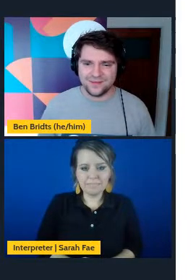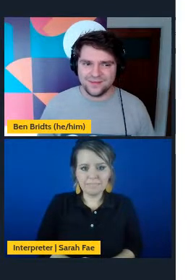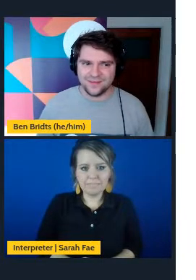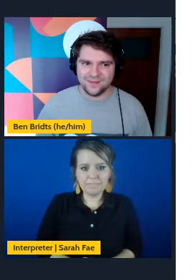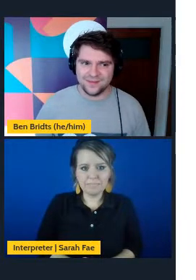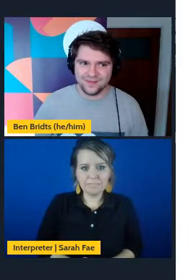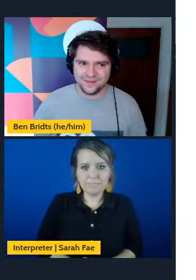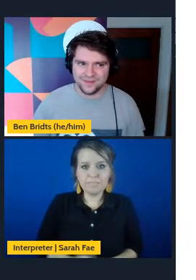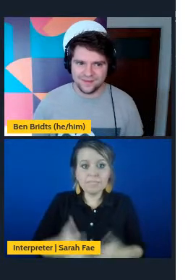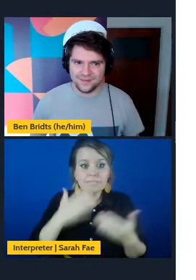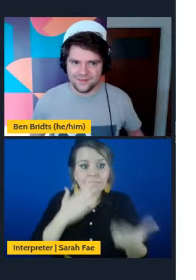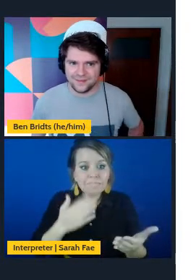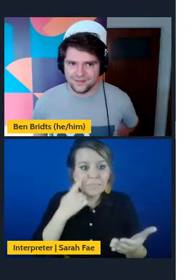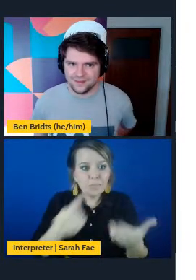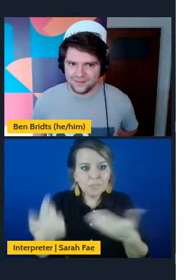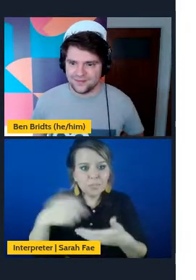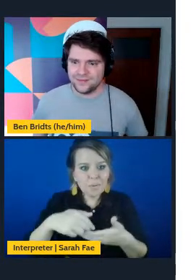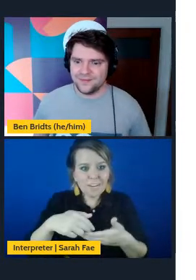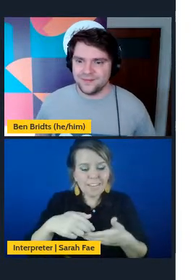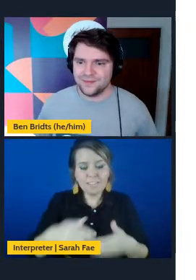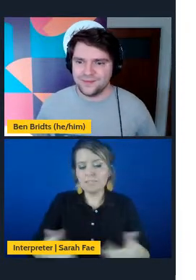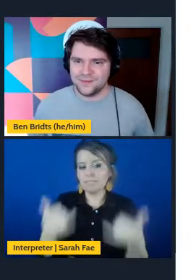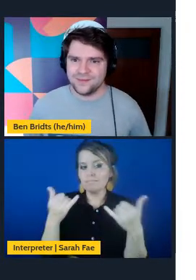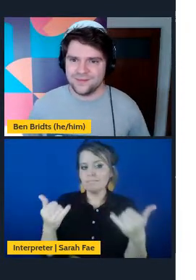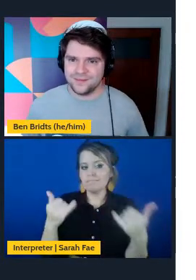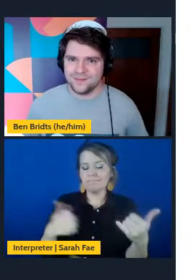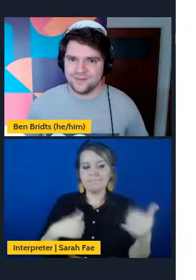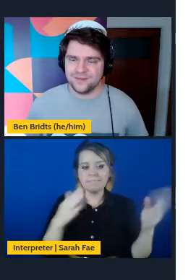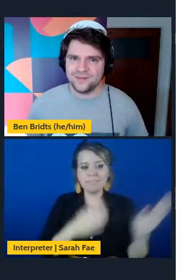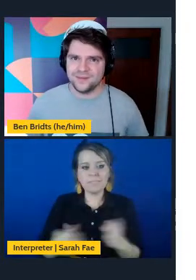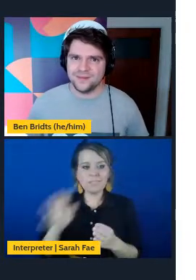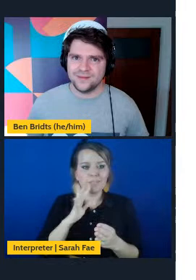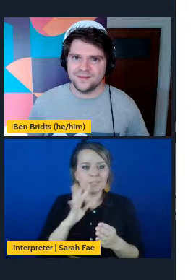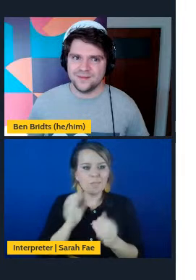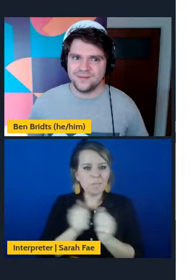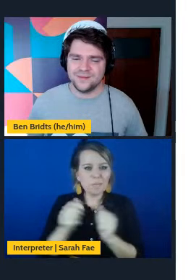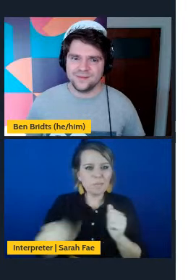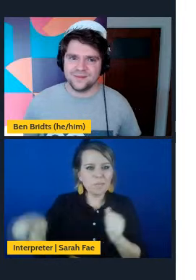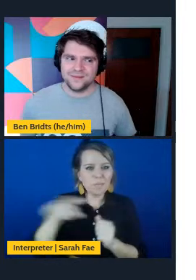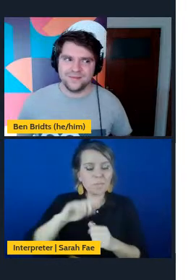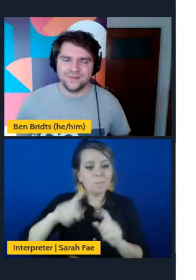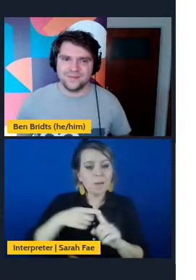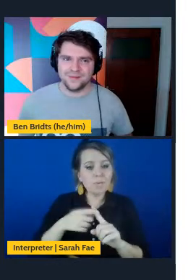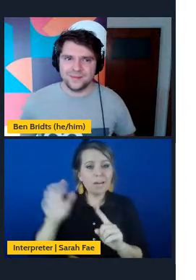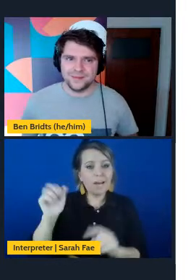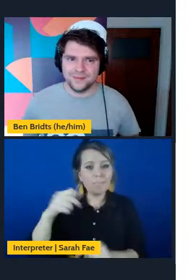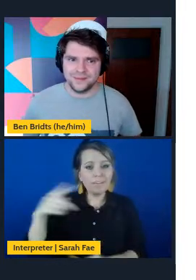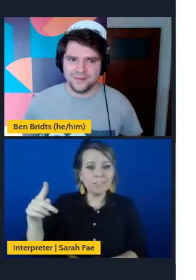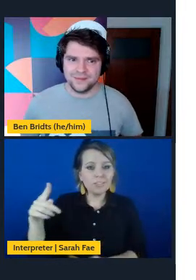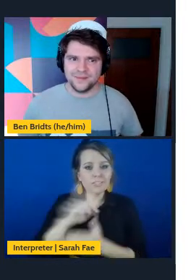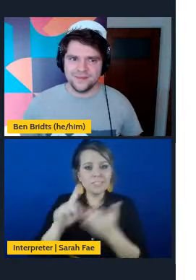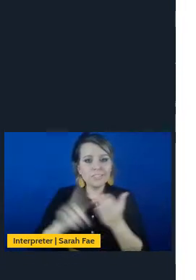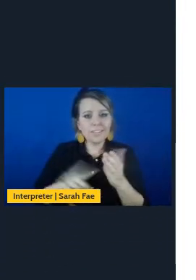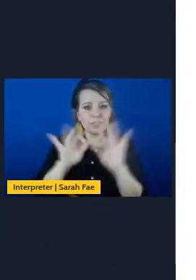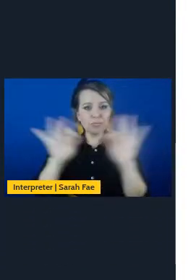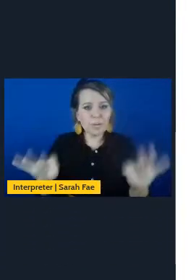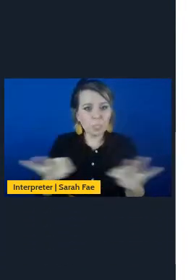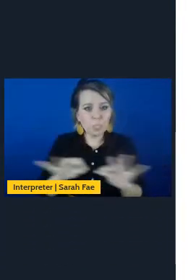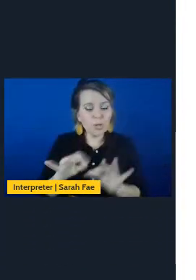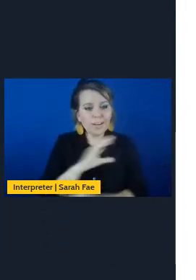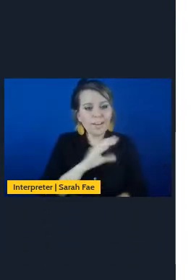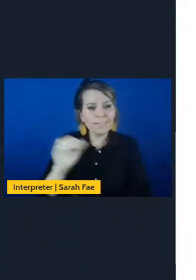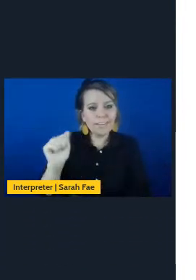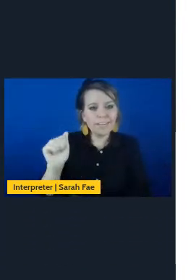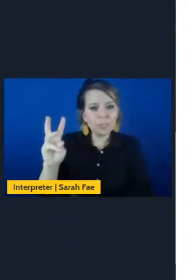And thanks for joining. Today, I'm going to talk with you about how application design framework and AWS CDK construct programming